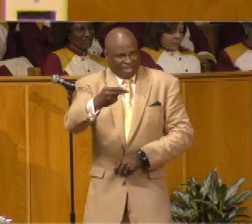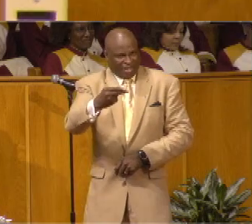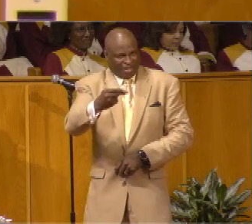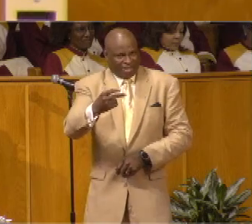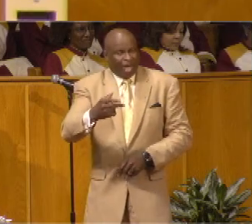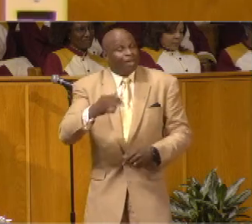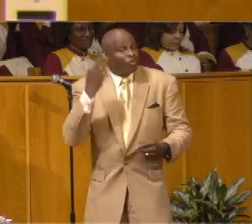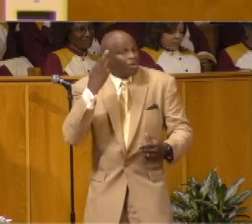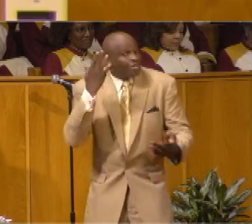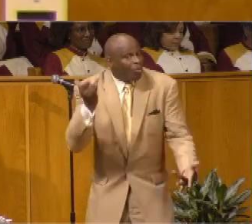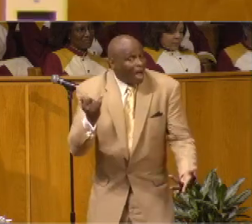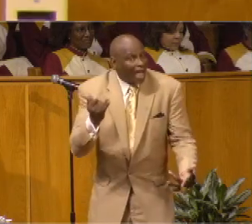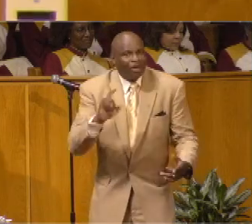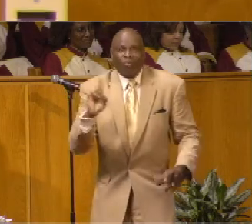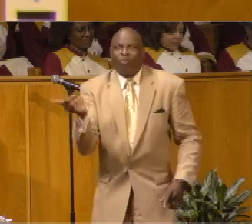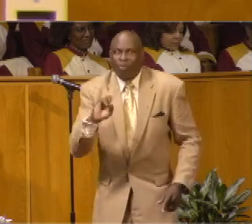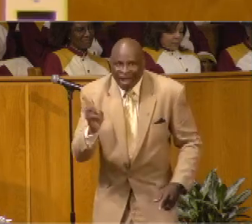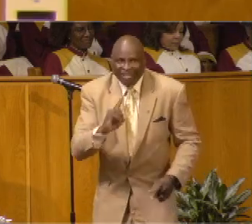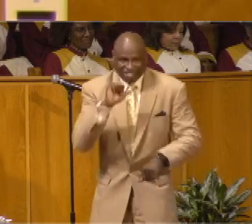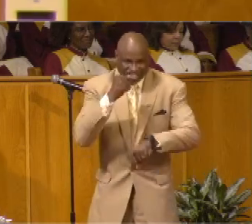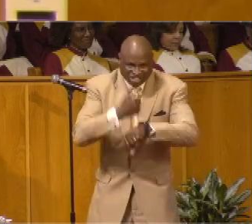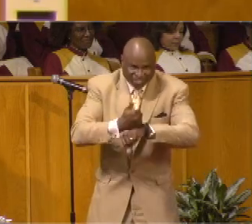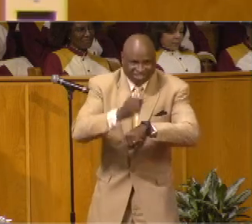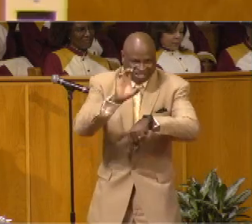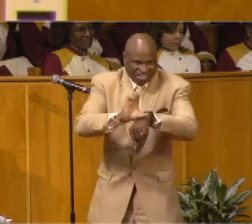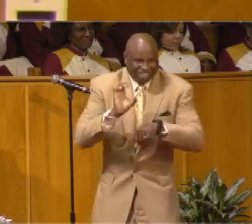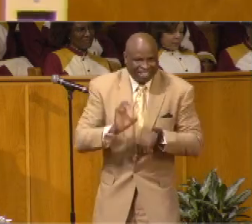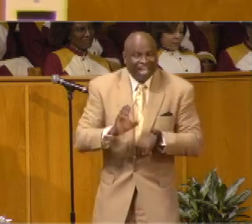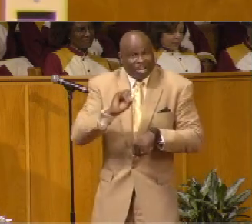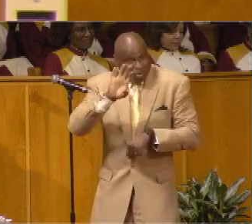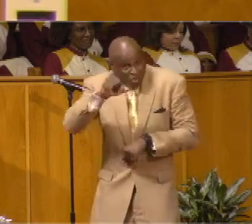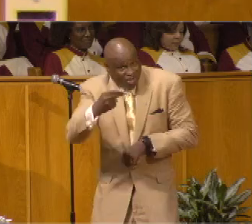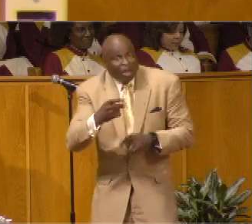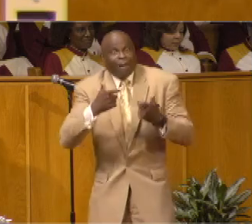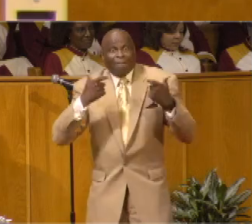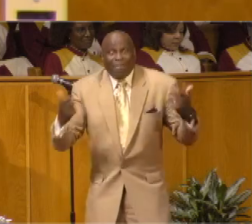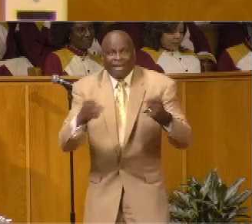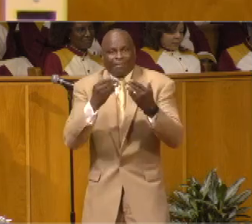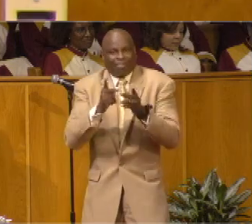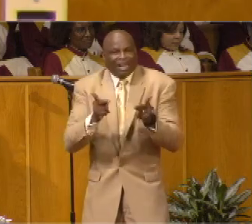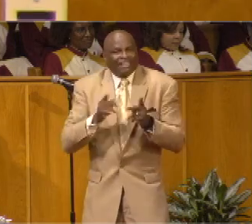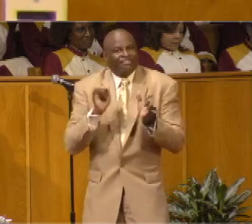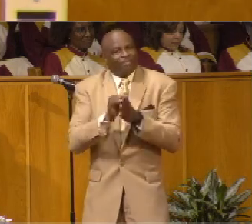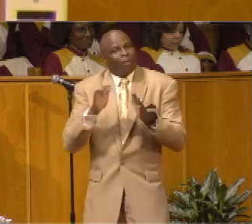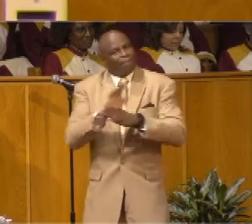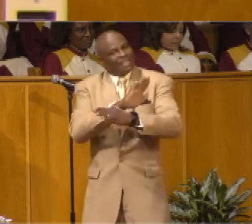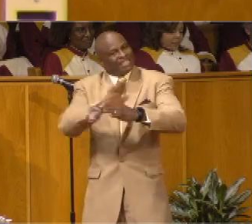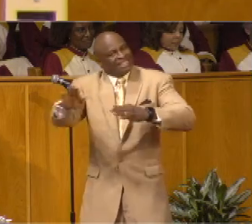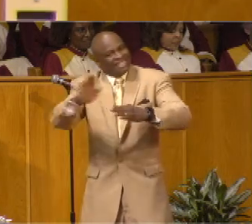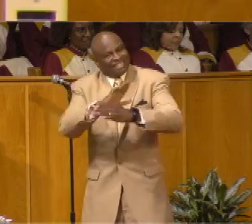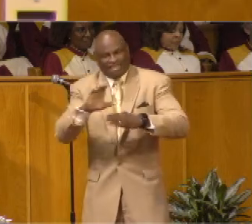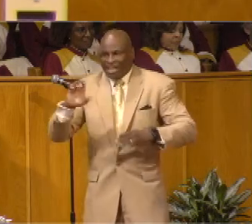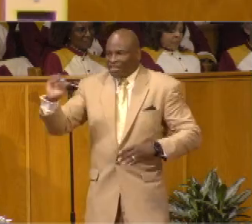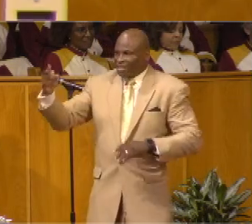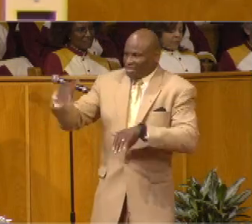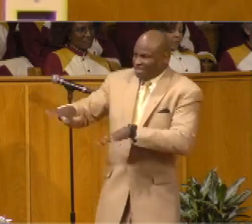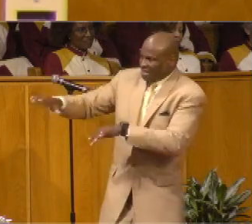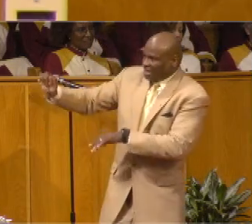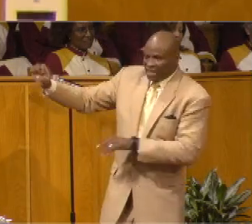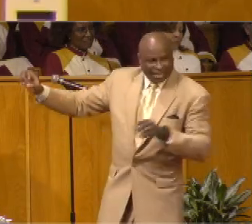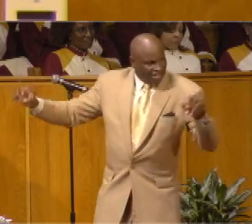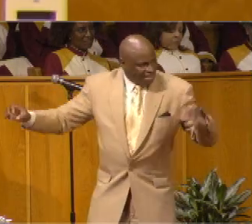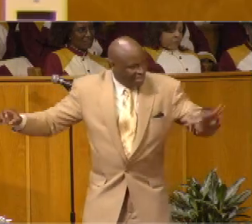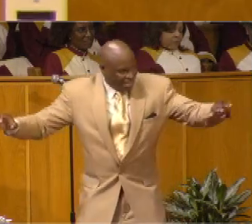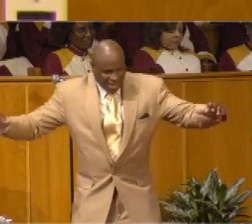growth was based on their location. Corinth was a major trade route between the Aegean and the Mediterranean seas. And as a